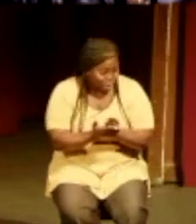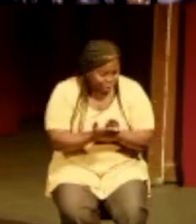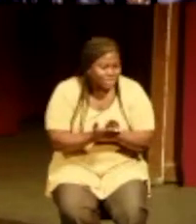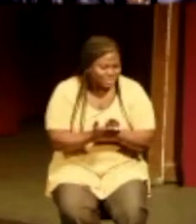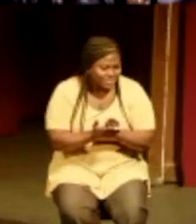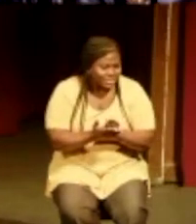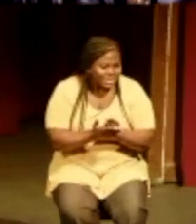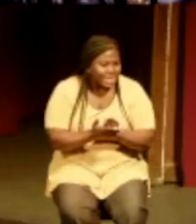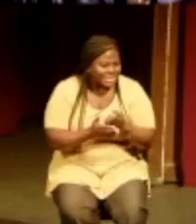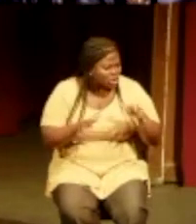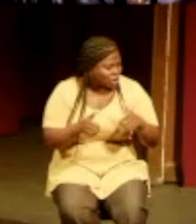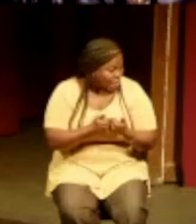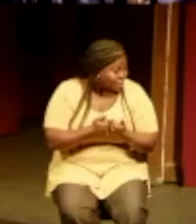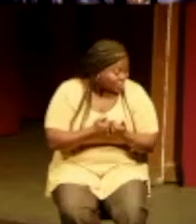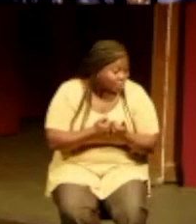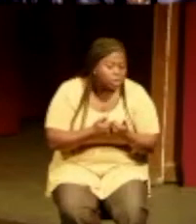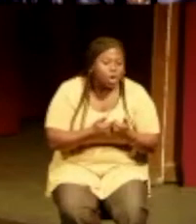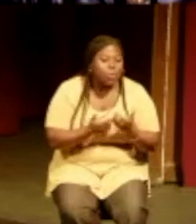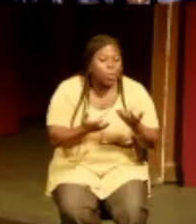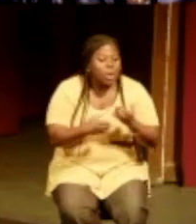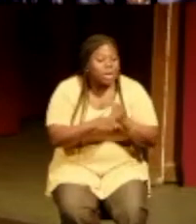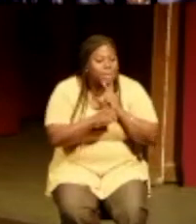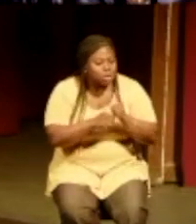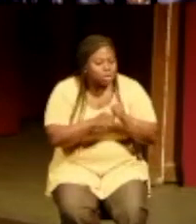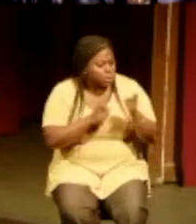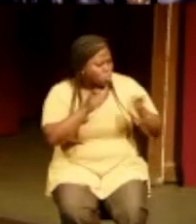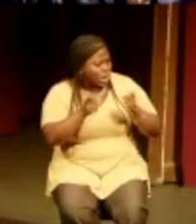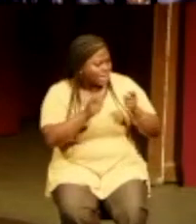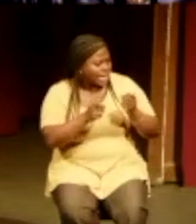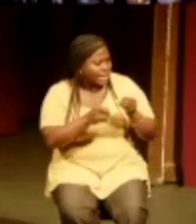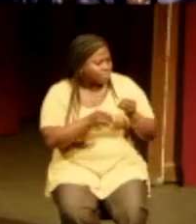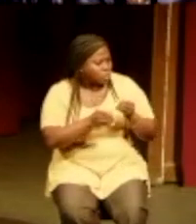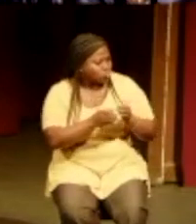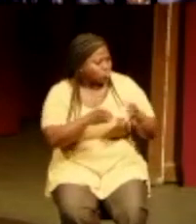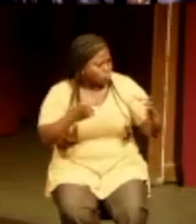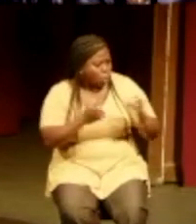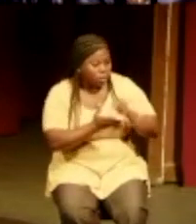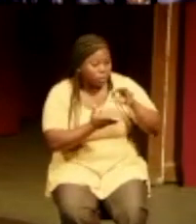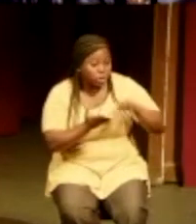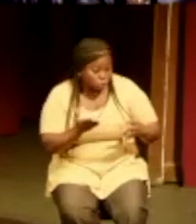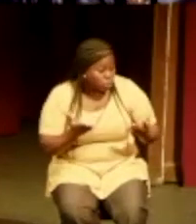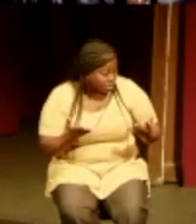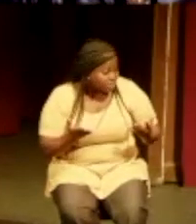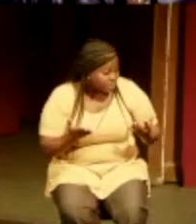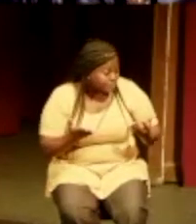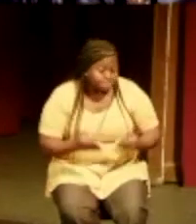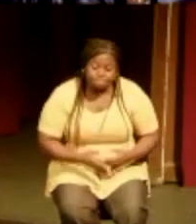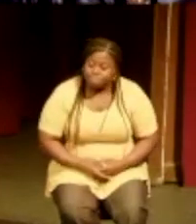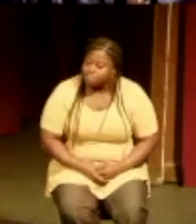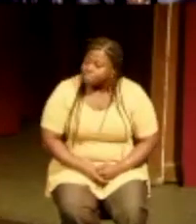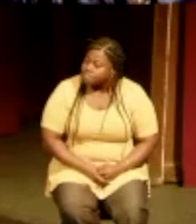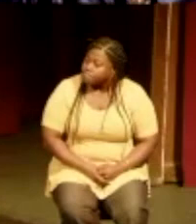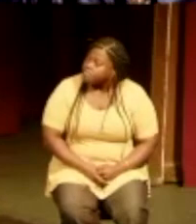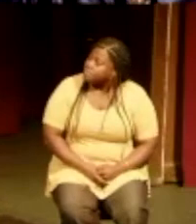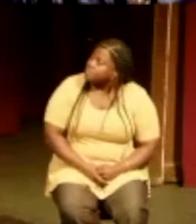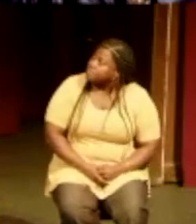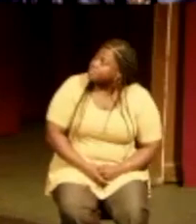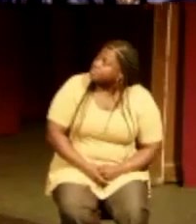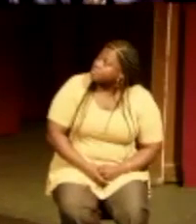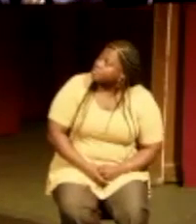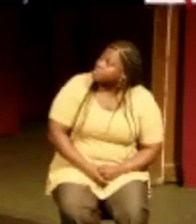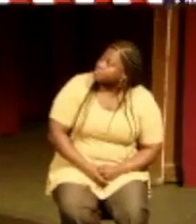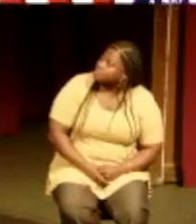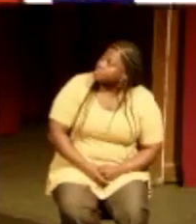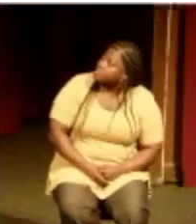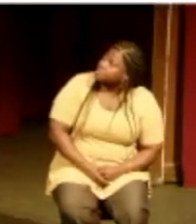a regulator on our growth so that we were always over, but not that much over our growth cap. Well, now, as you'll see